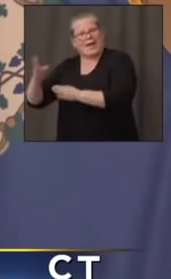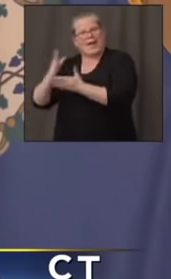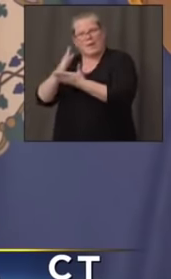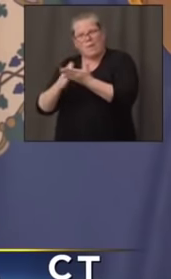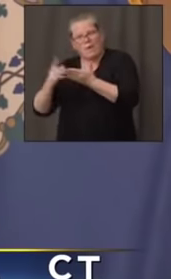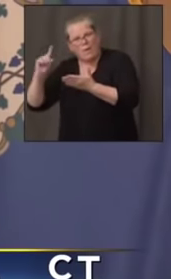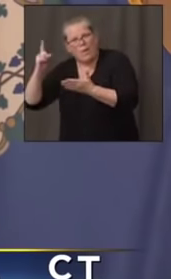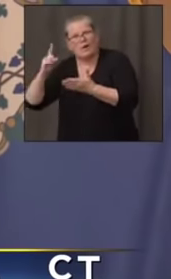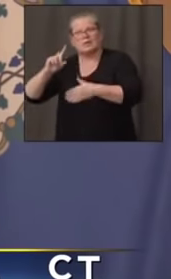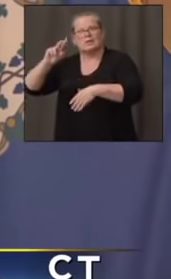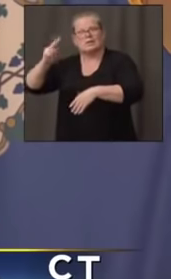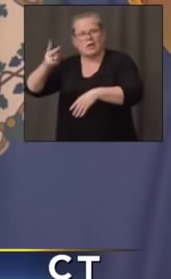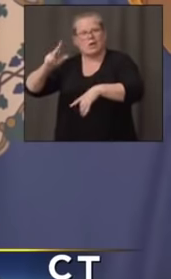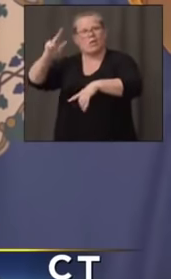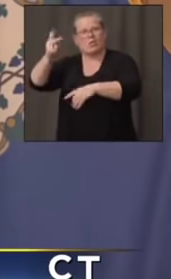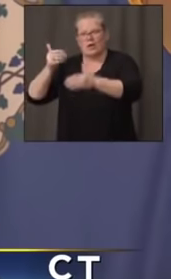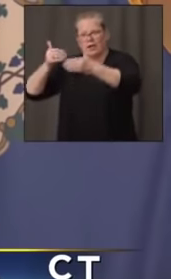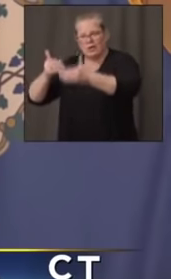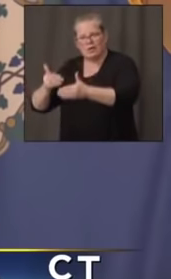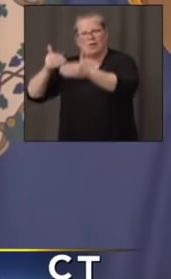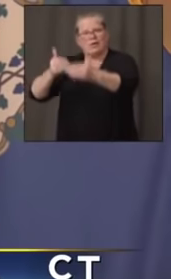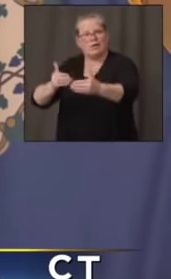not to open, for example, bars.